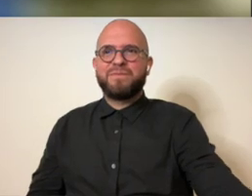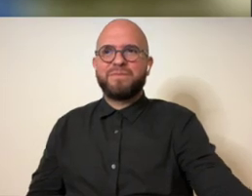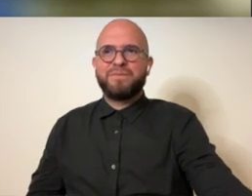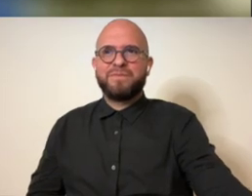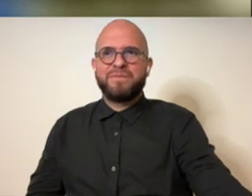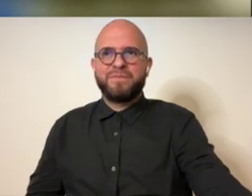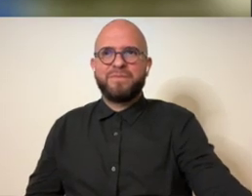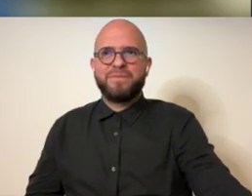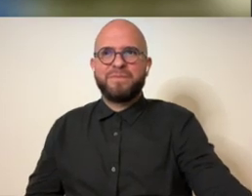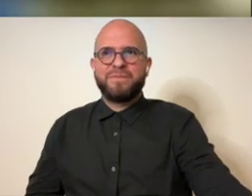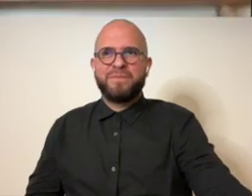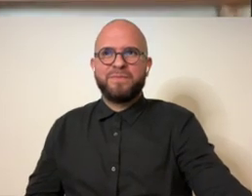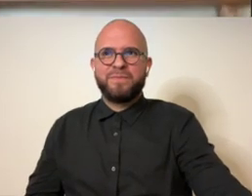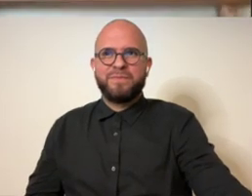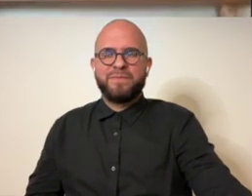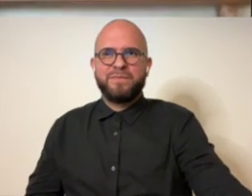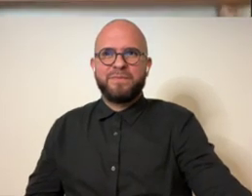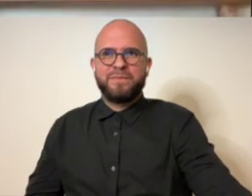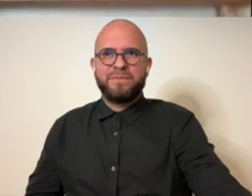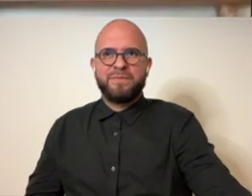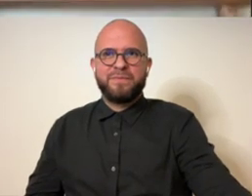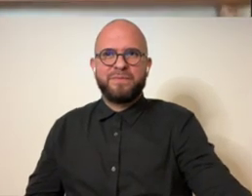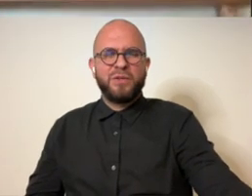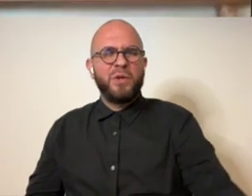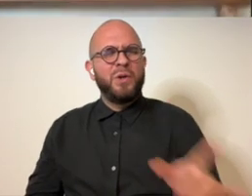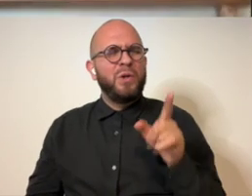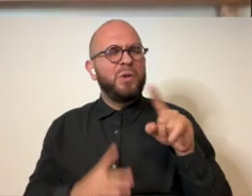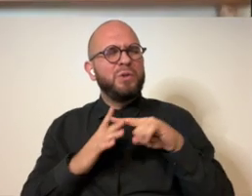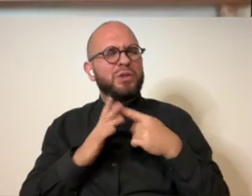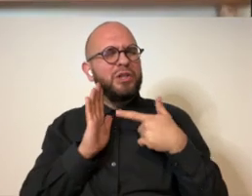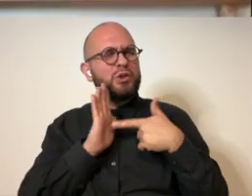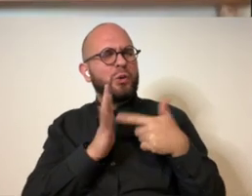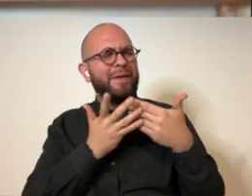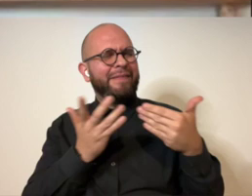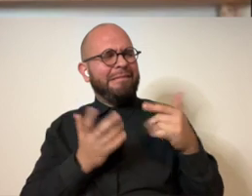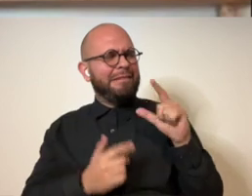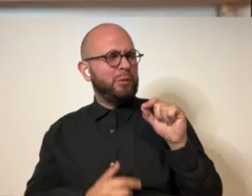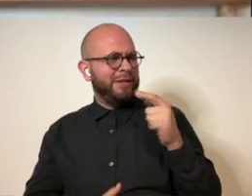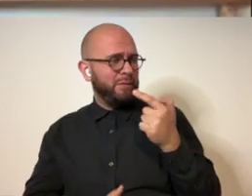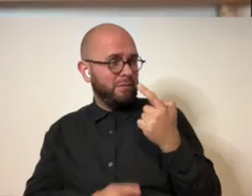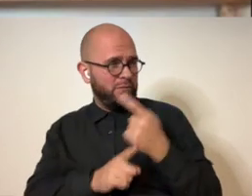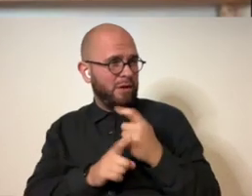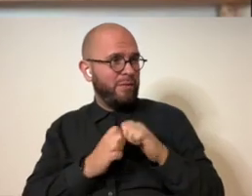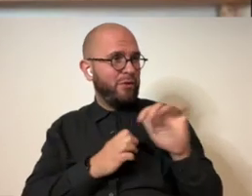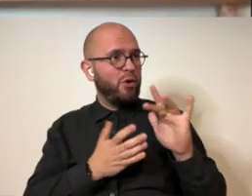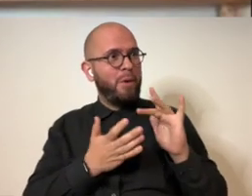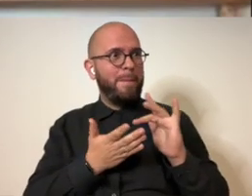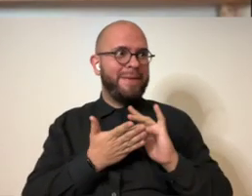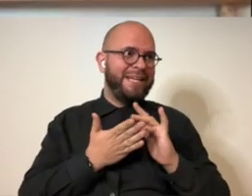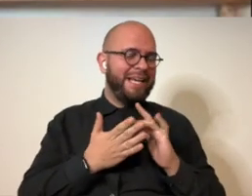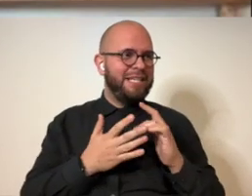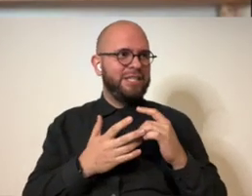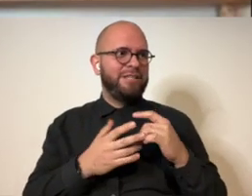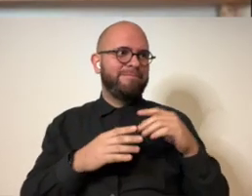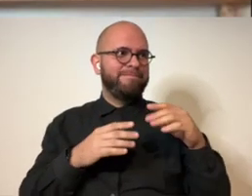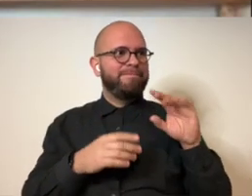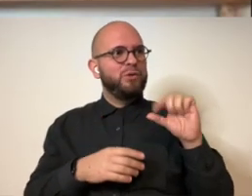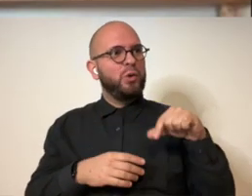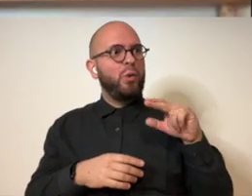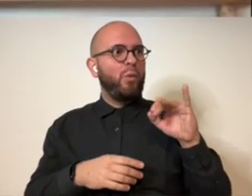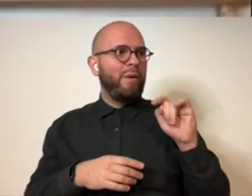Unintentional, but... yeah, you know, if it works, right? But this is, you started showing stuff